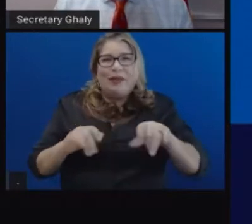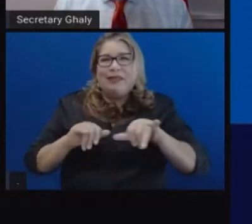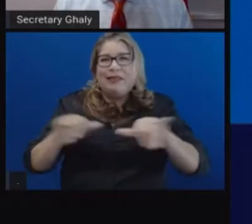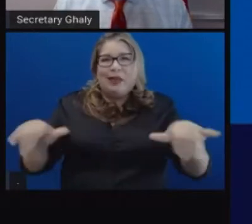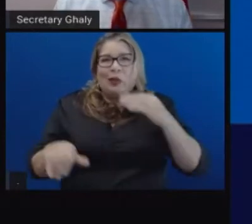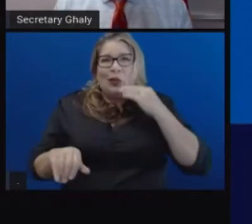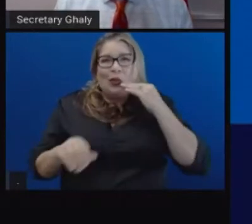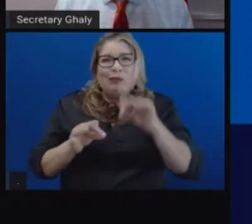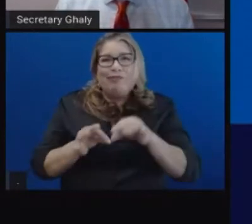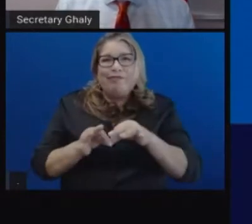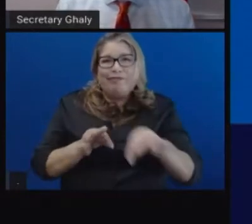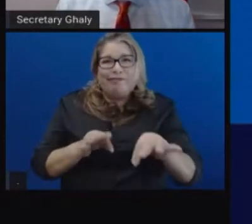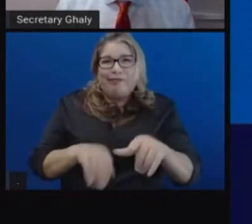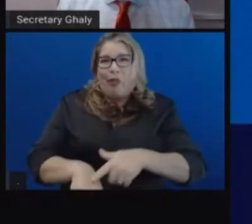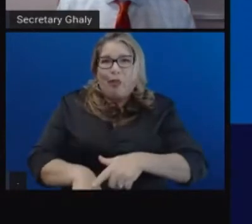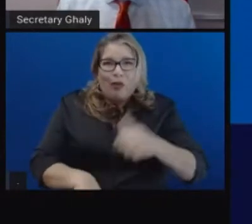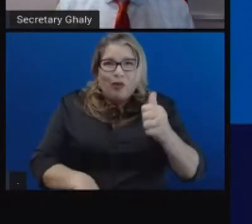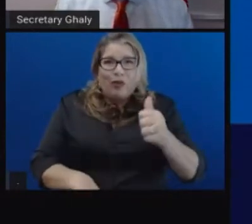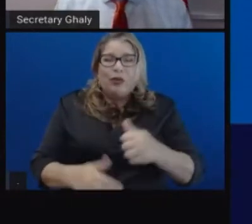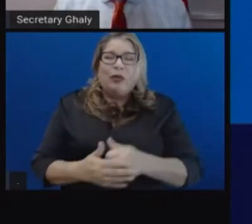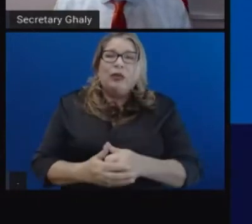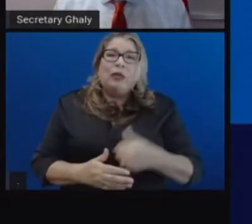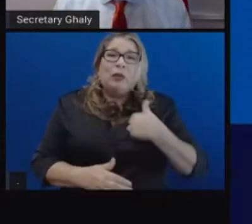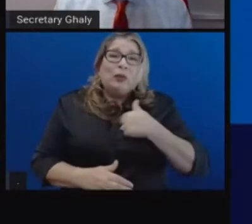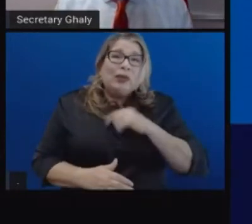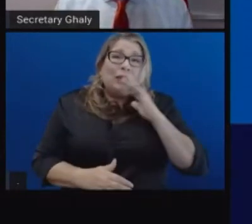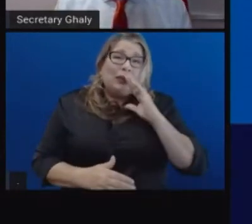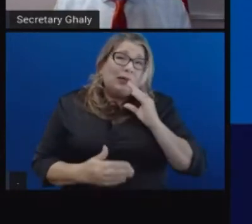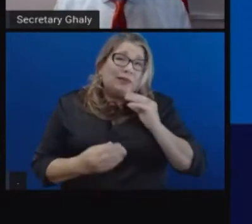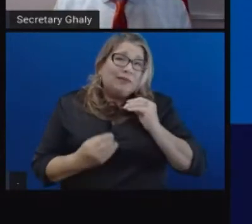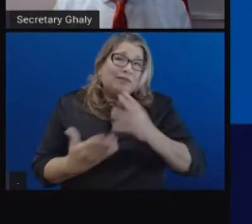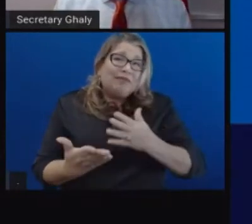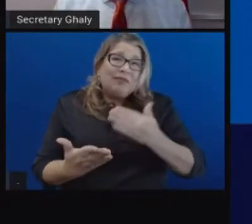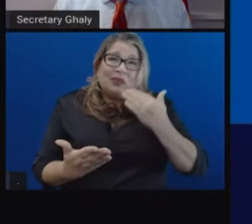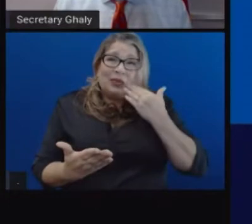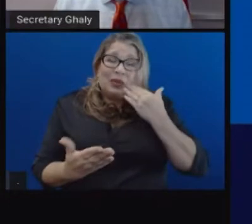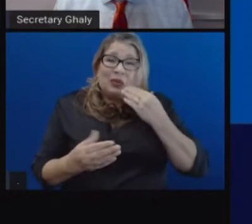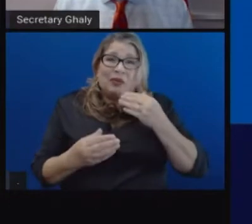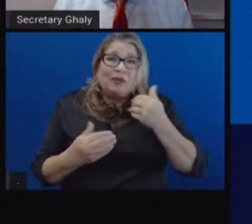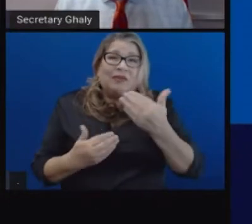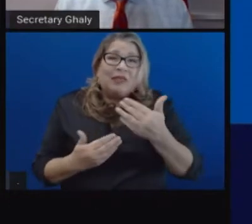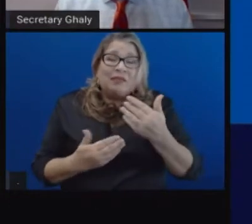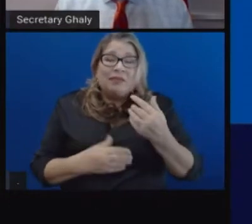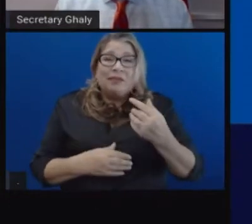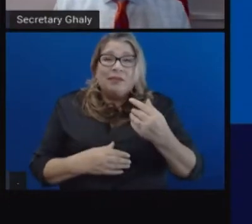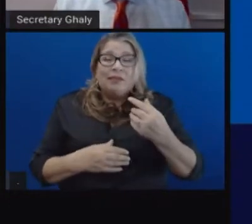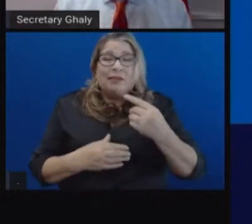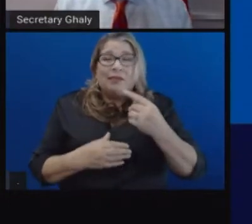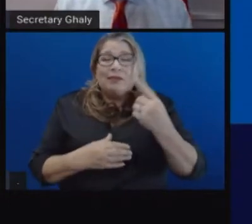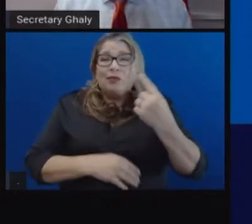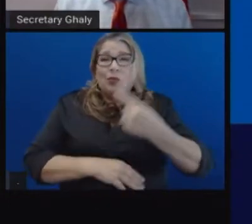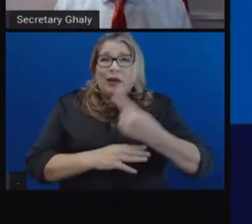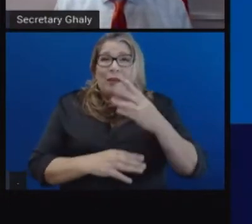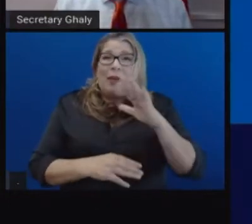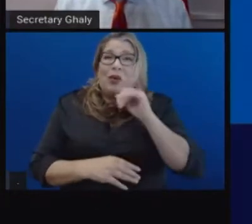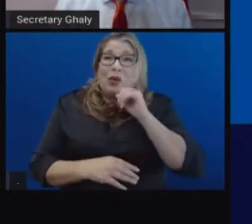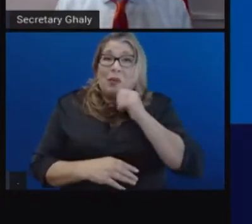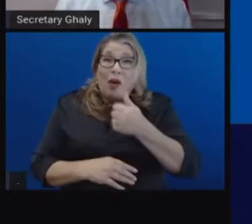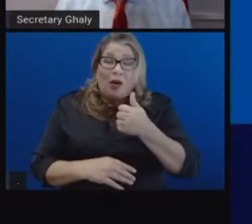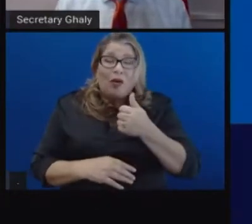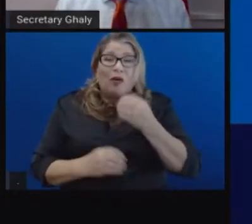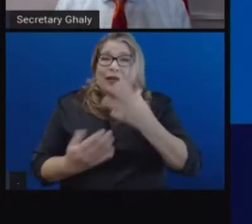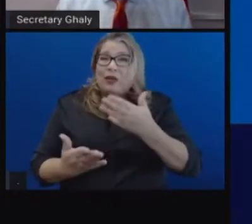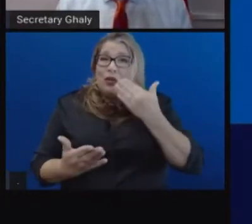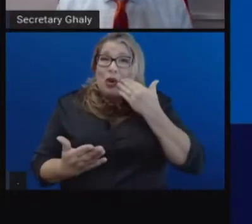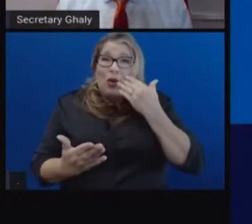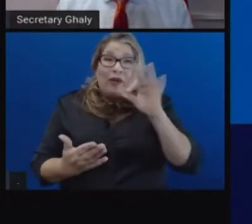and maybe updating you in the next hours, and certainly by tomorrow if any one of these regions